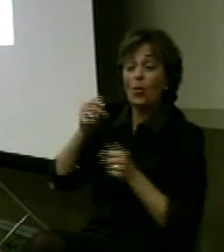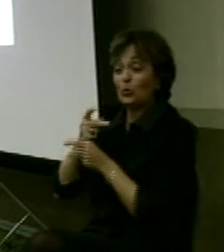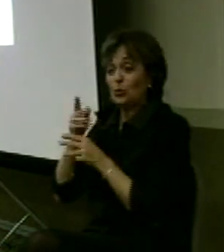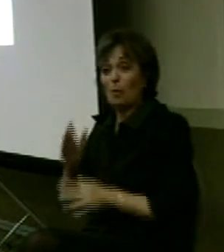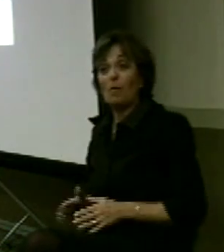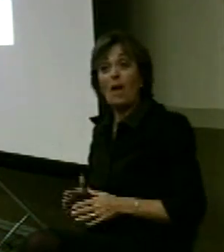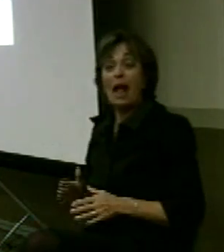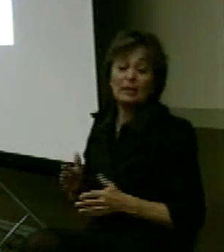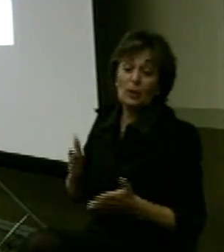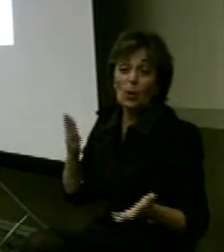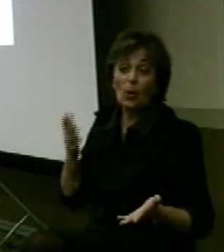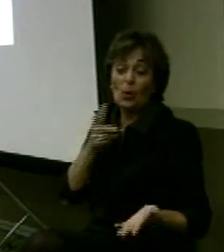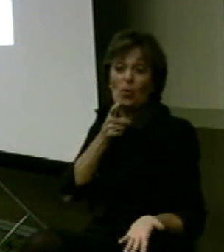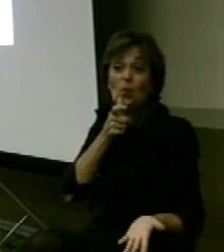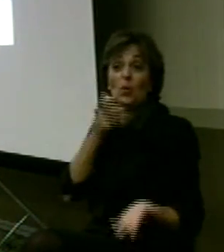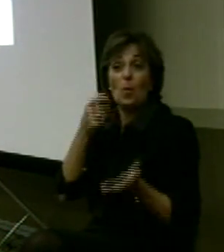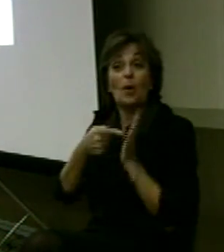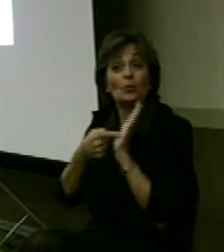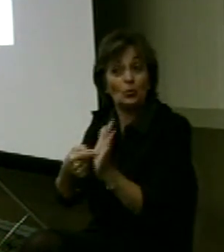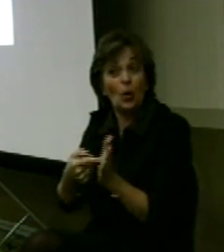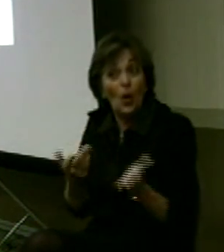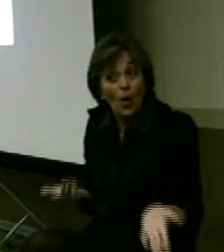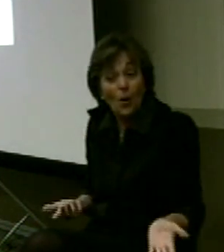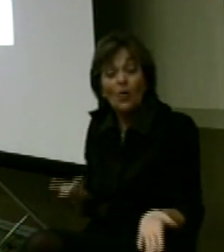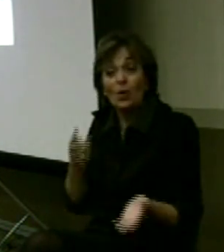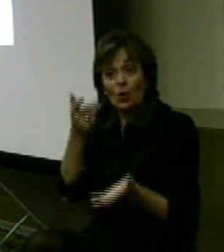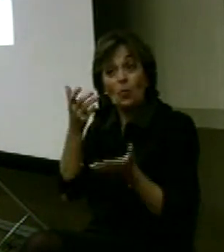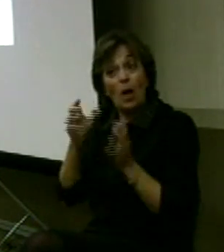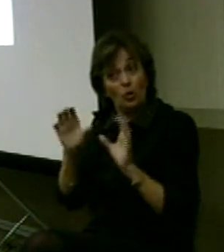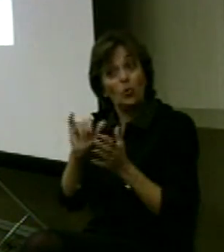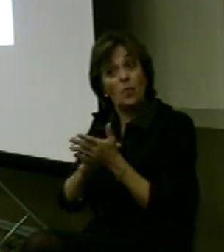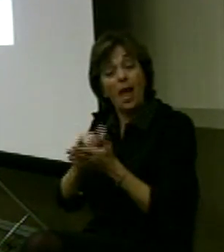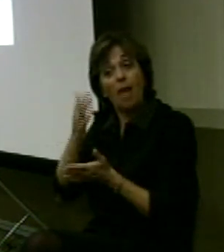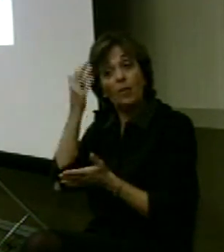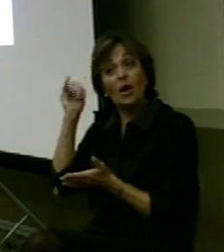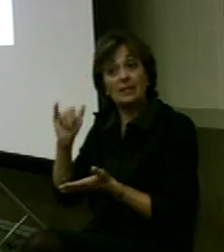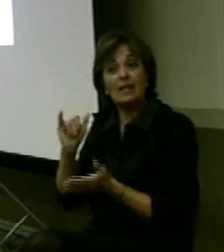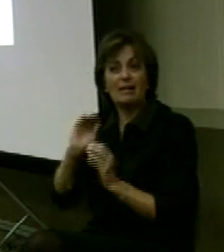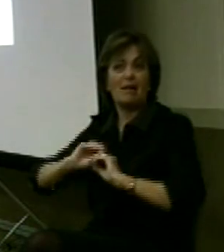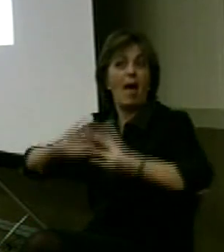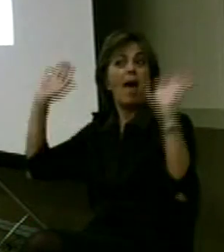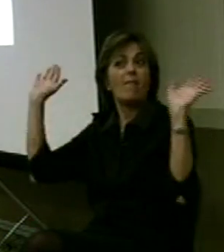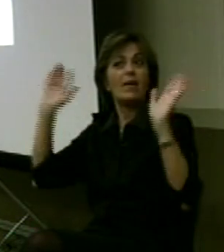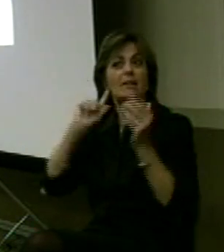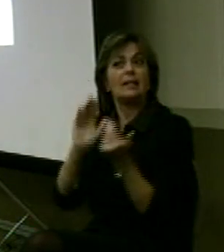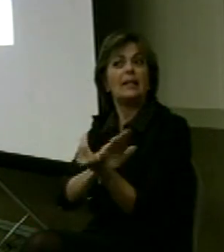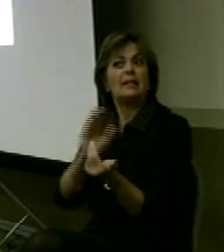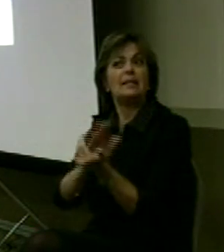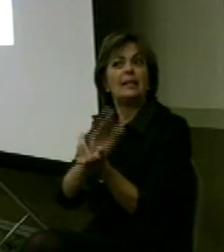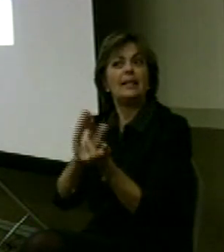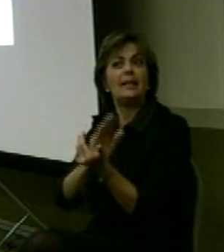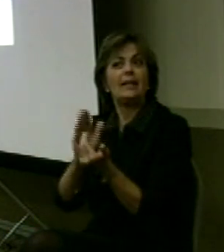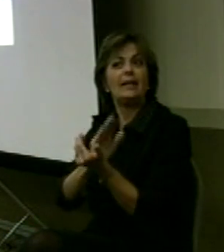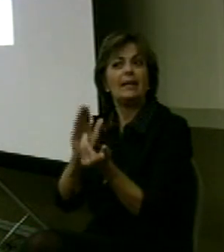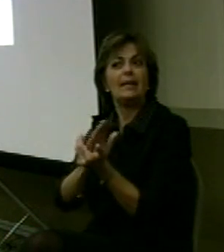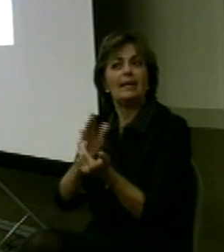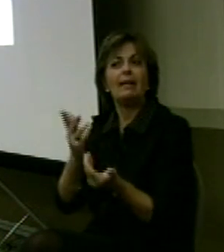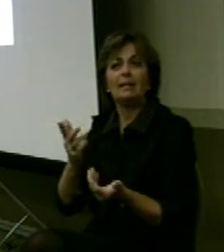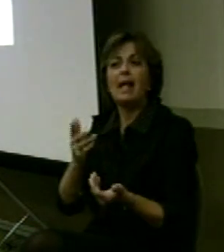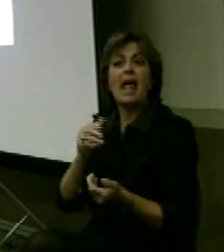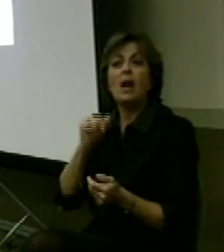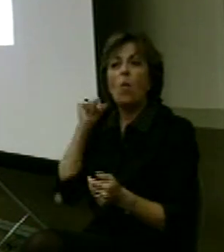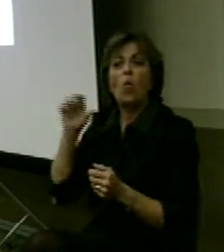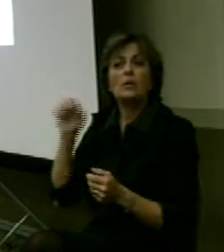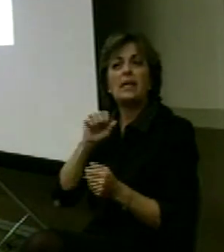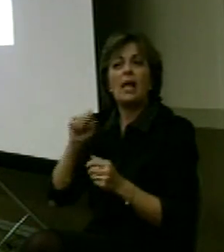maybe your supervisor, I'm not exactly sure who you'd want to show that. You certainly want to do that, because that would be a very obvious, easy case